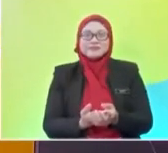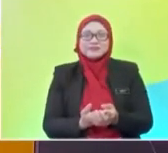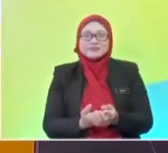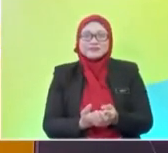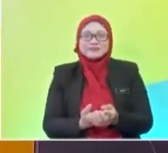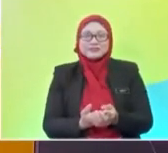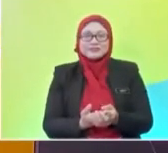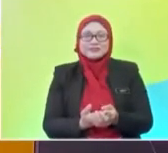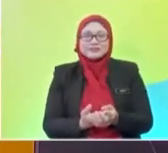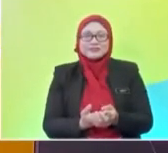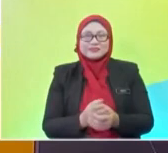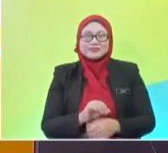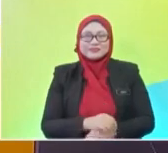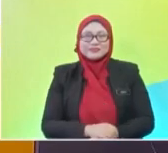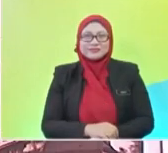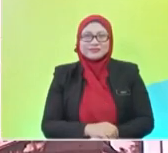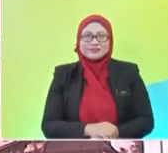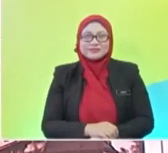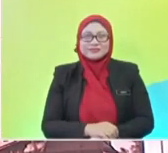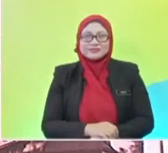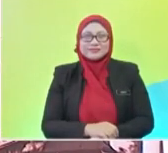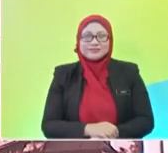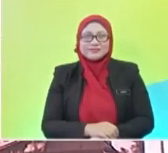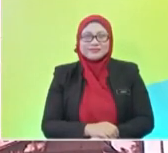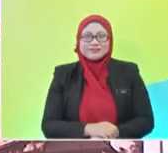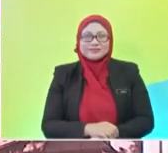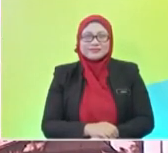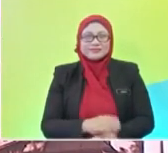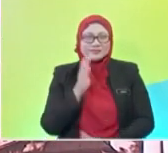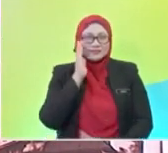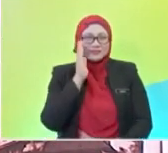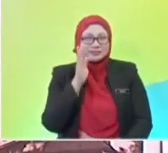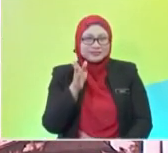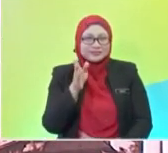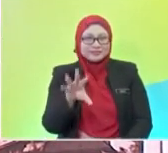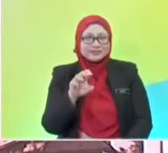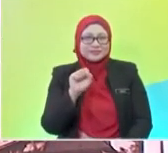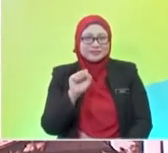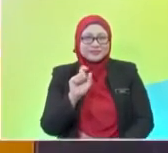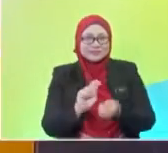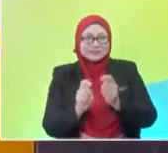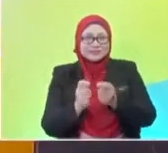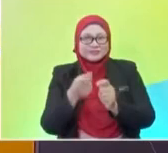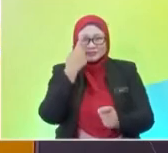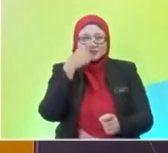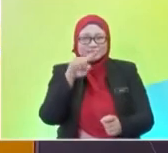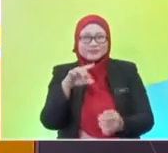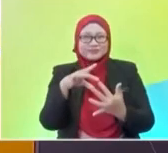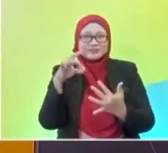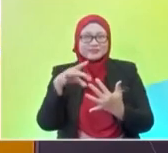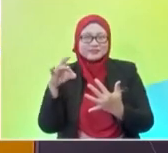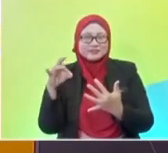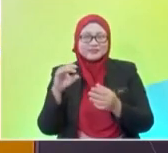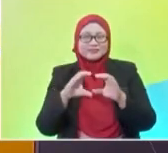down. Yeah. Okay. Me and Chris will take turns to pick flip two the card. Okay, pick flip two cards. Two